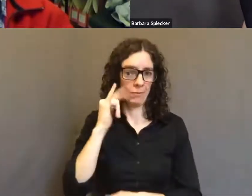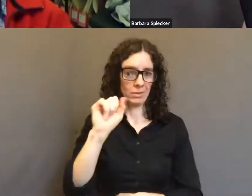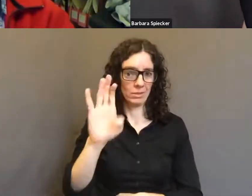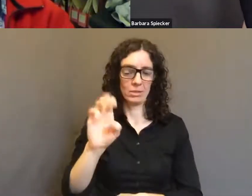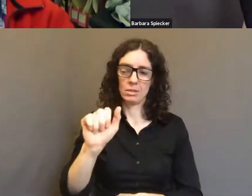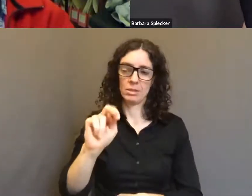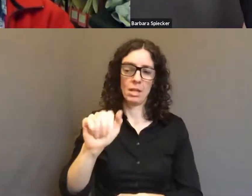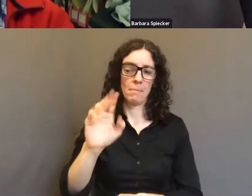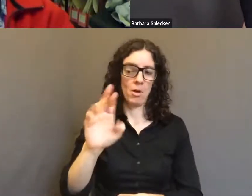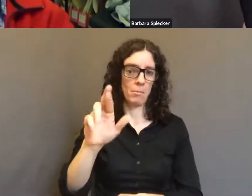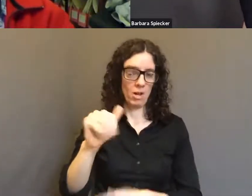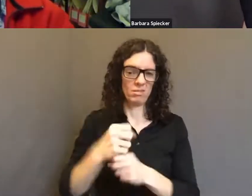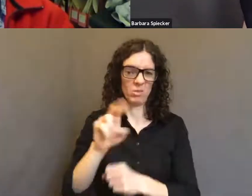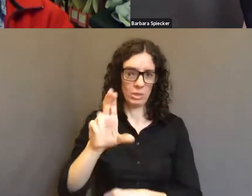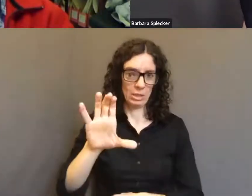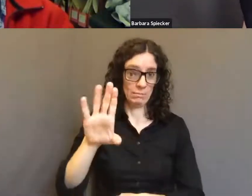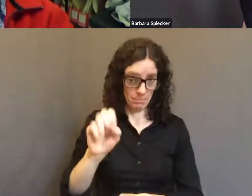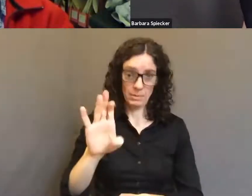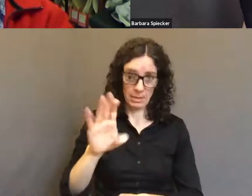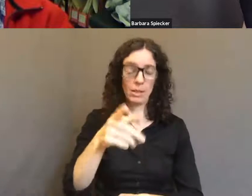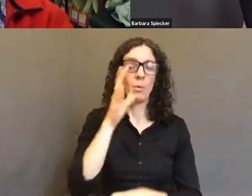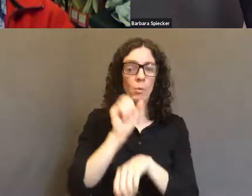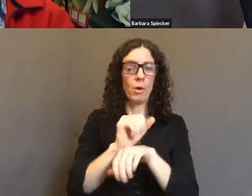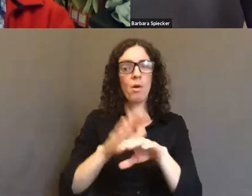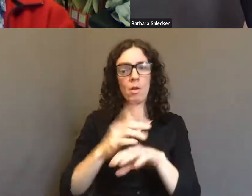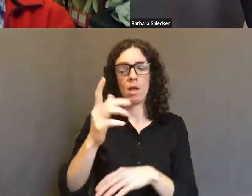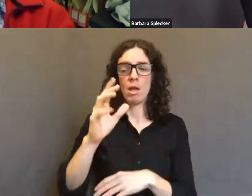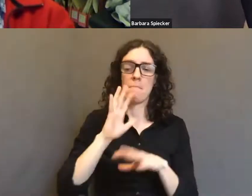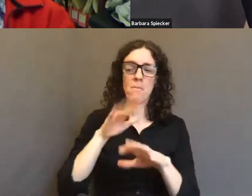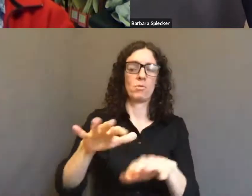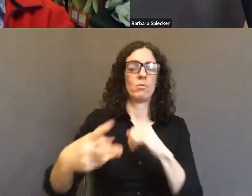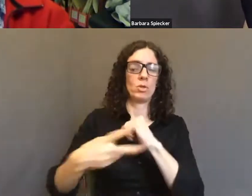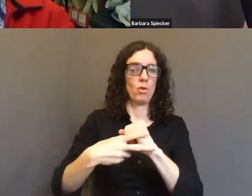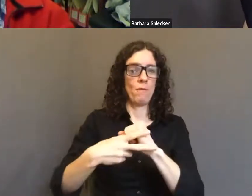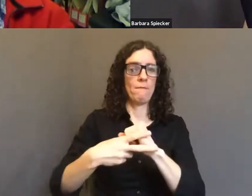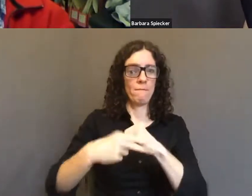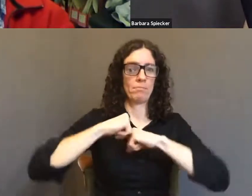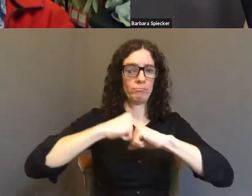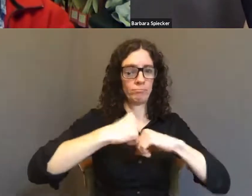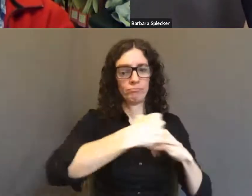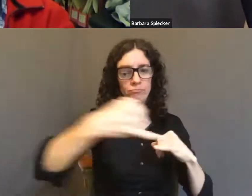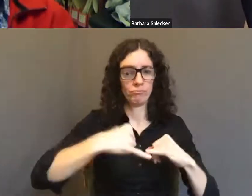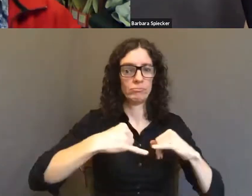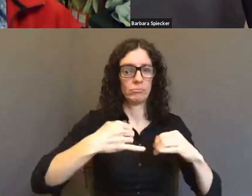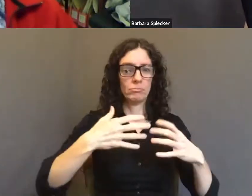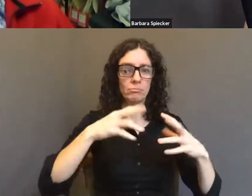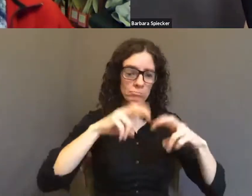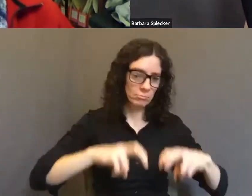remotely on a marine reserves project. So without any further